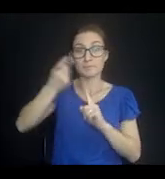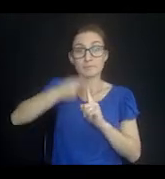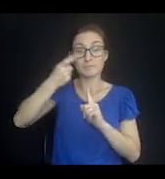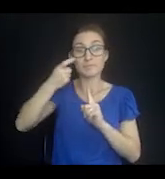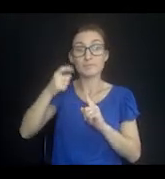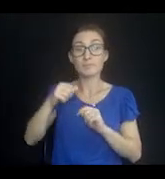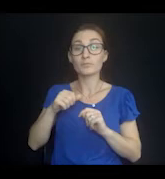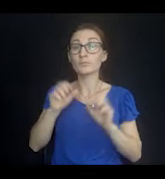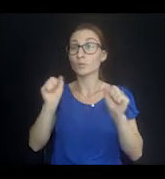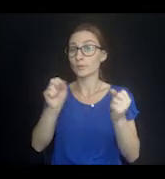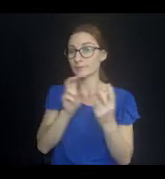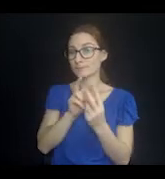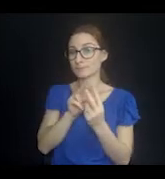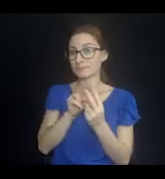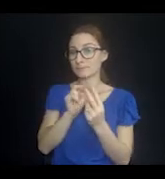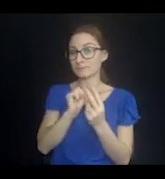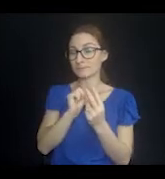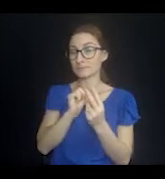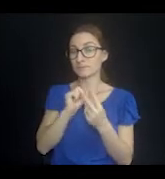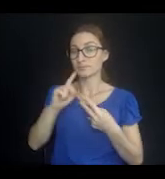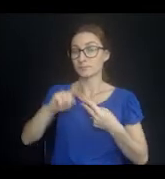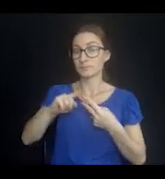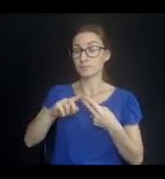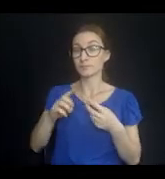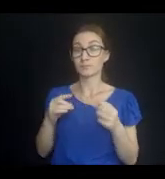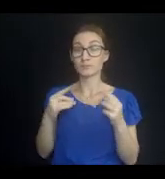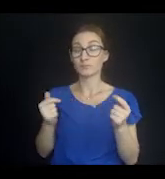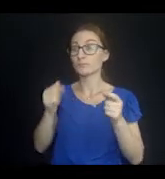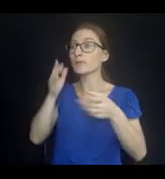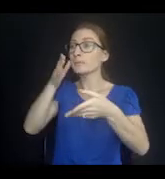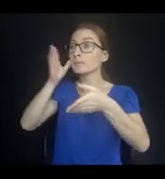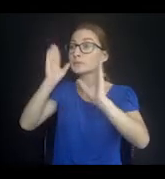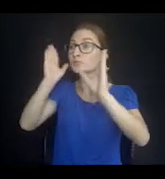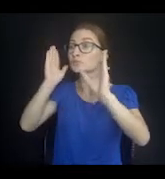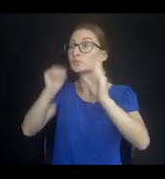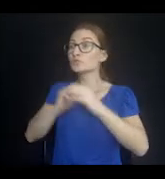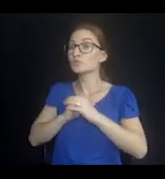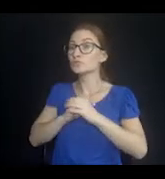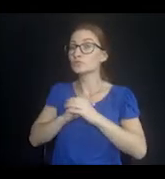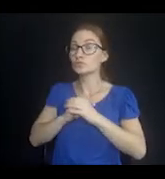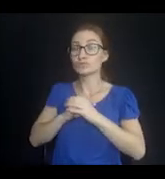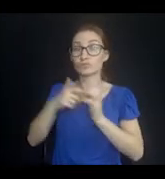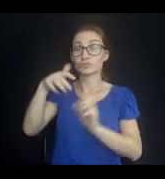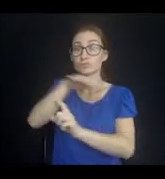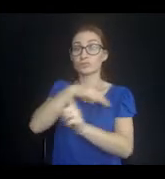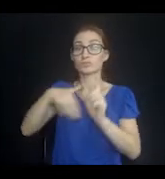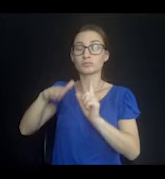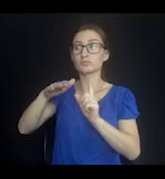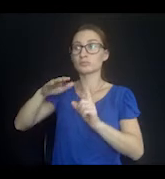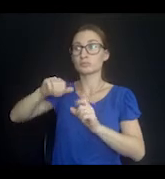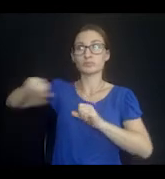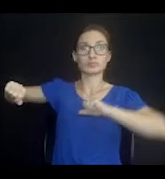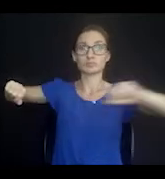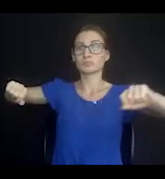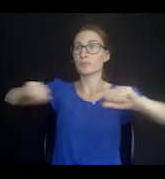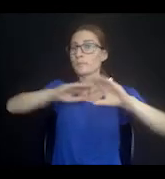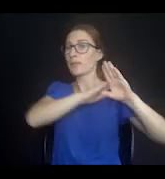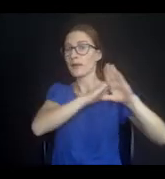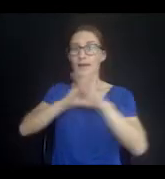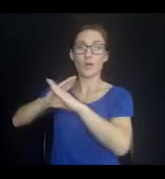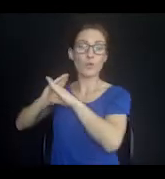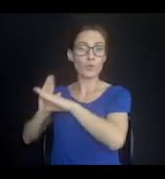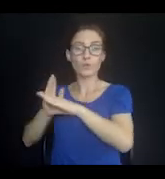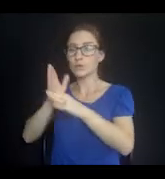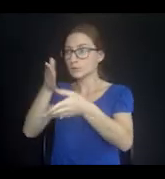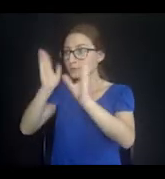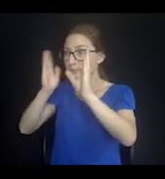your powerful survival programming, is that you could instantly pay